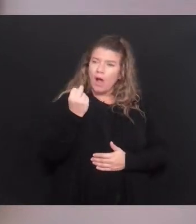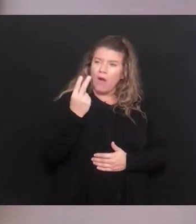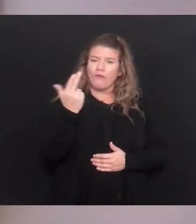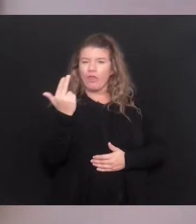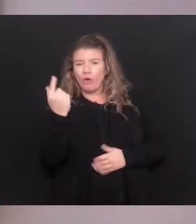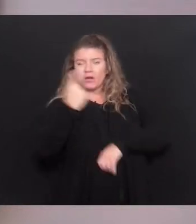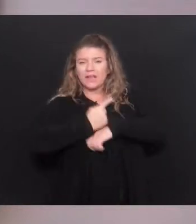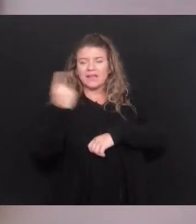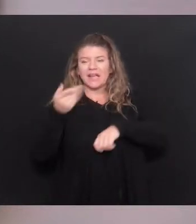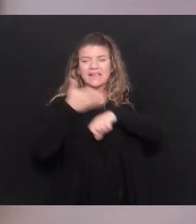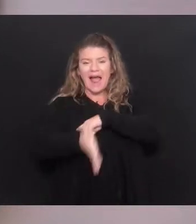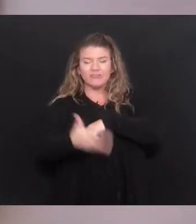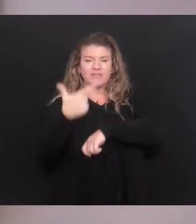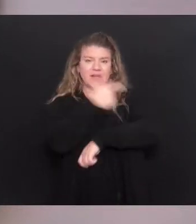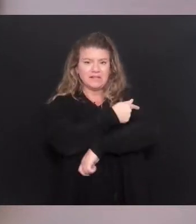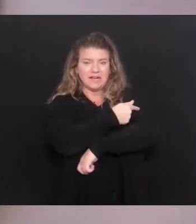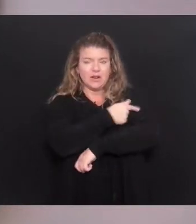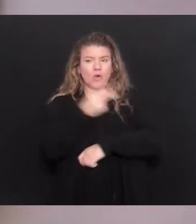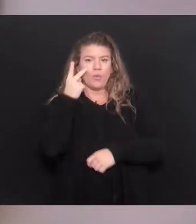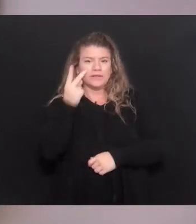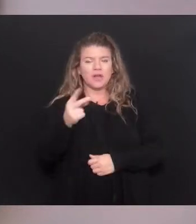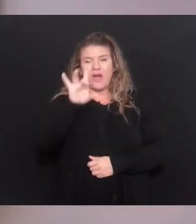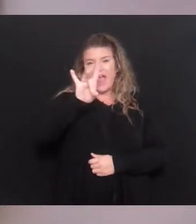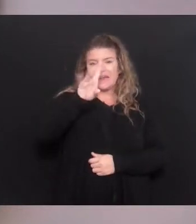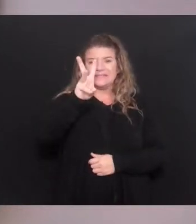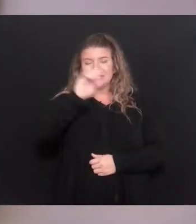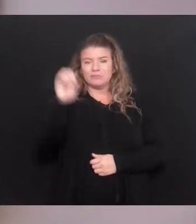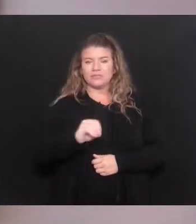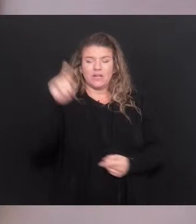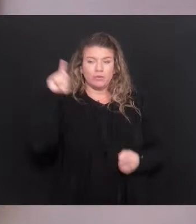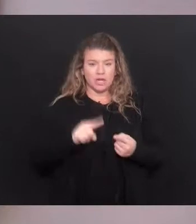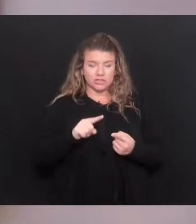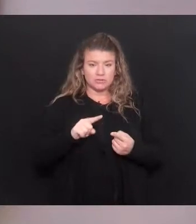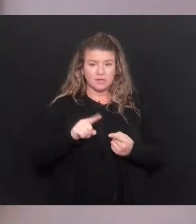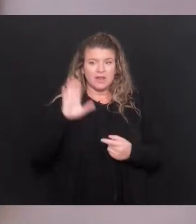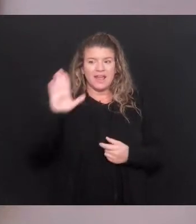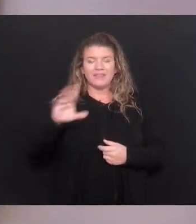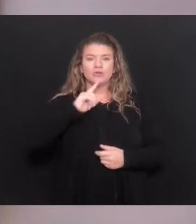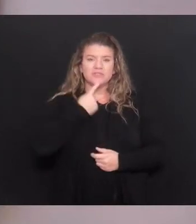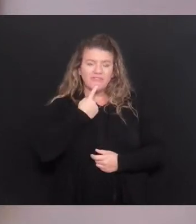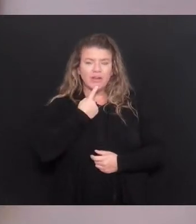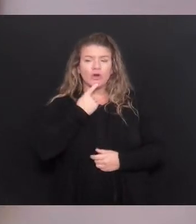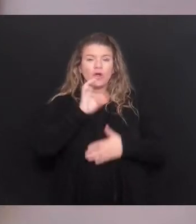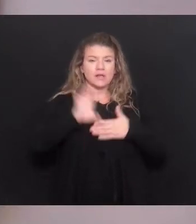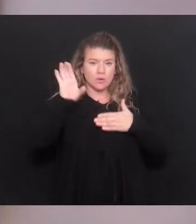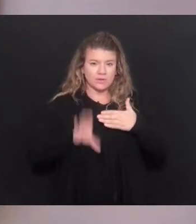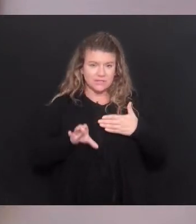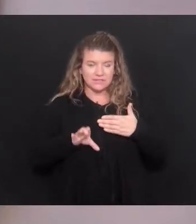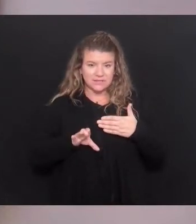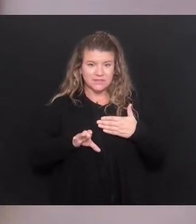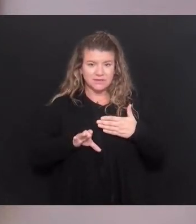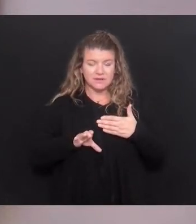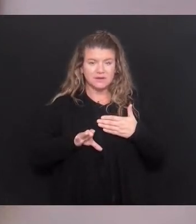after vaccination, and saw an 86% reduction in their severe consequences of